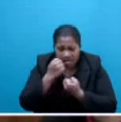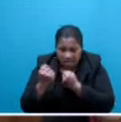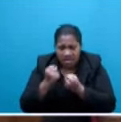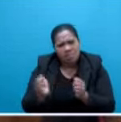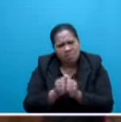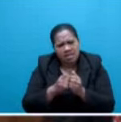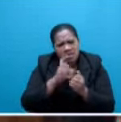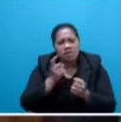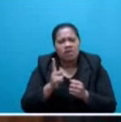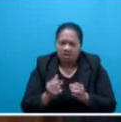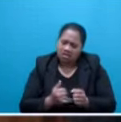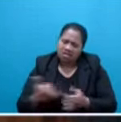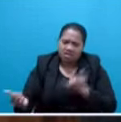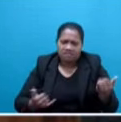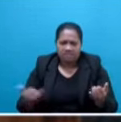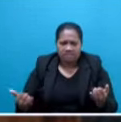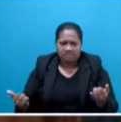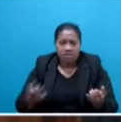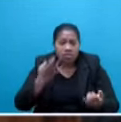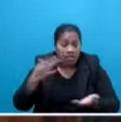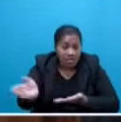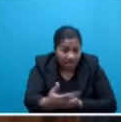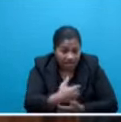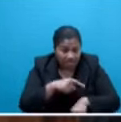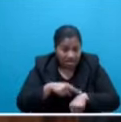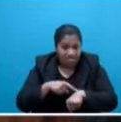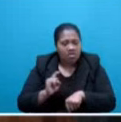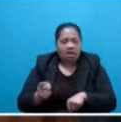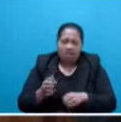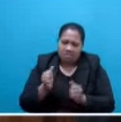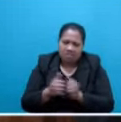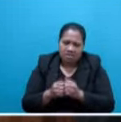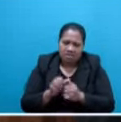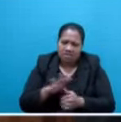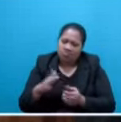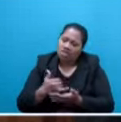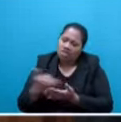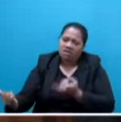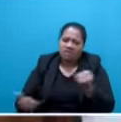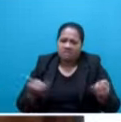in the middle of harvesting, or some even do not harvest a single stalk of cane.